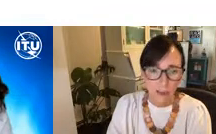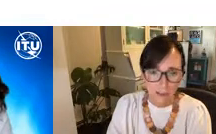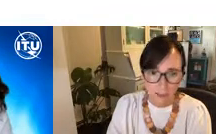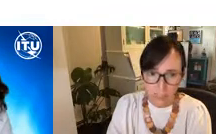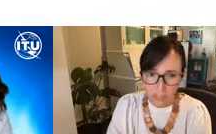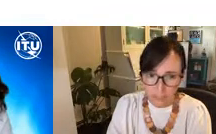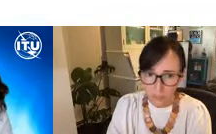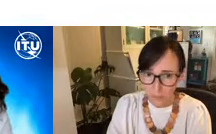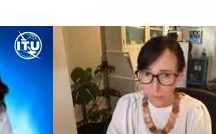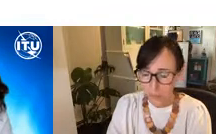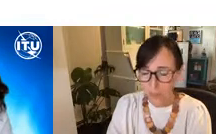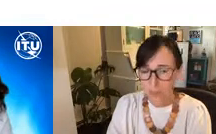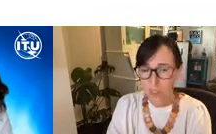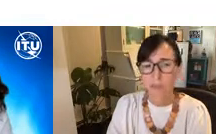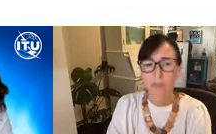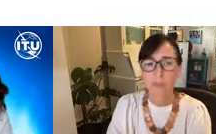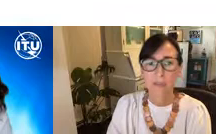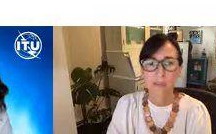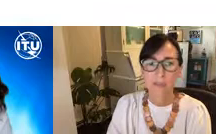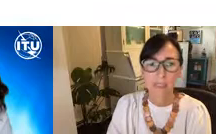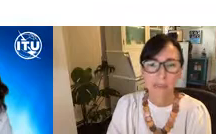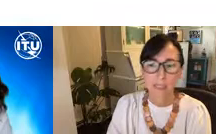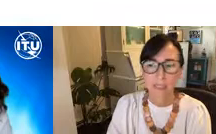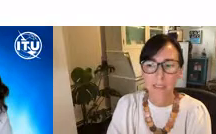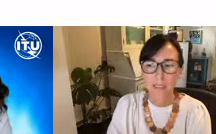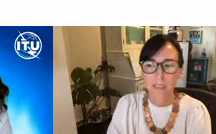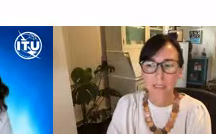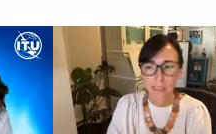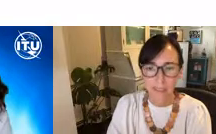the consultation with organizations of persons